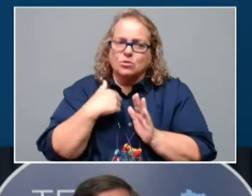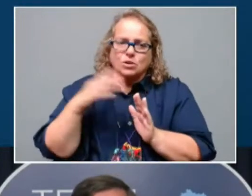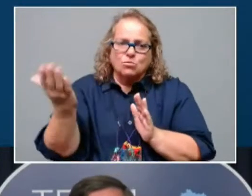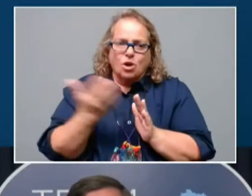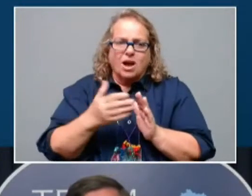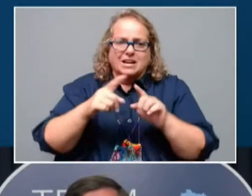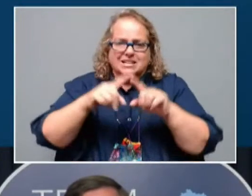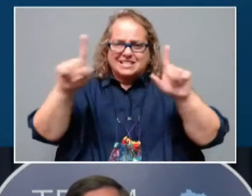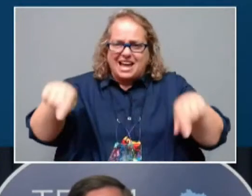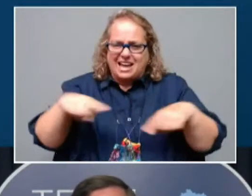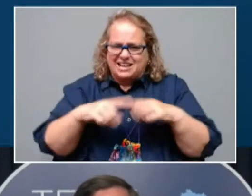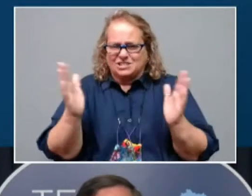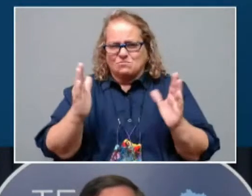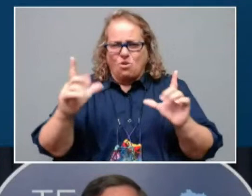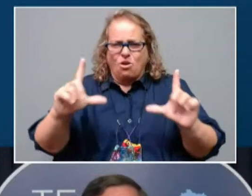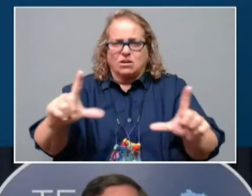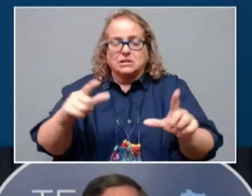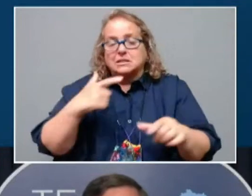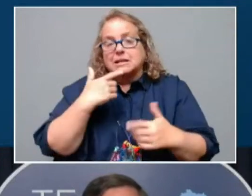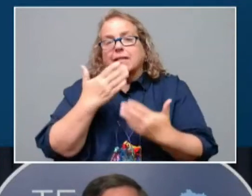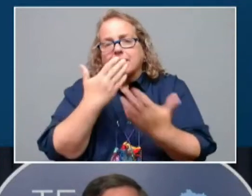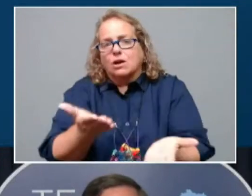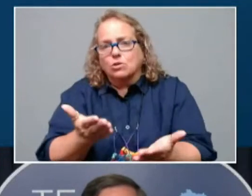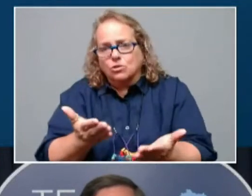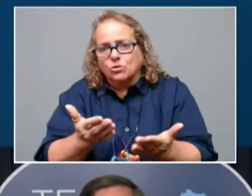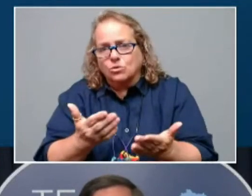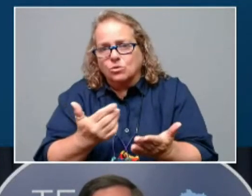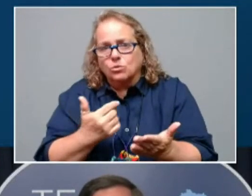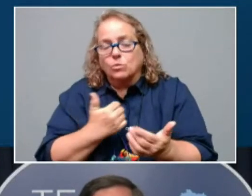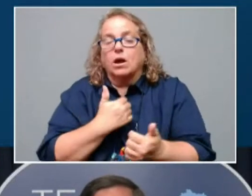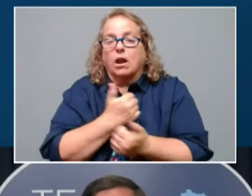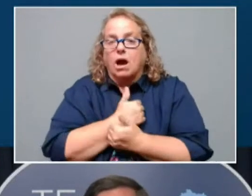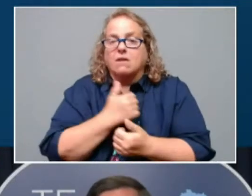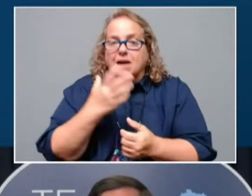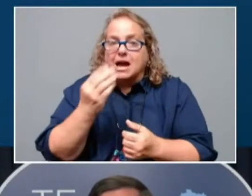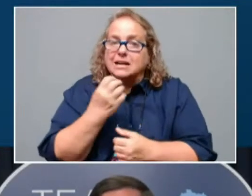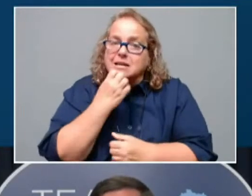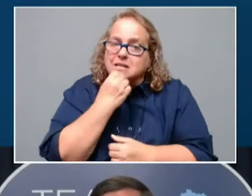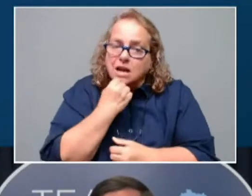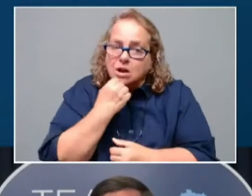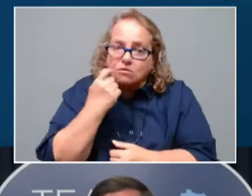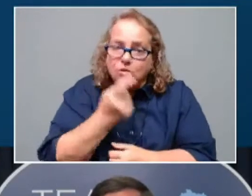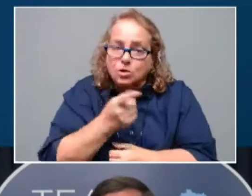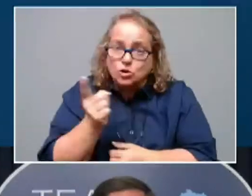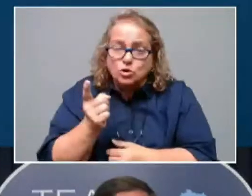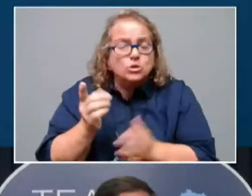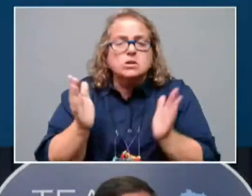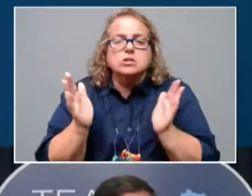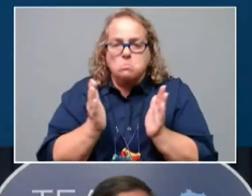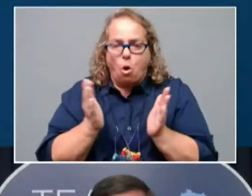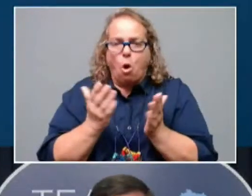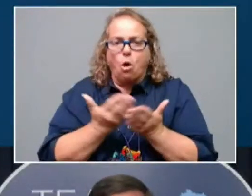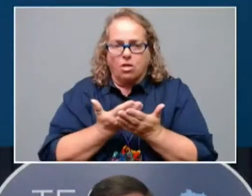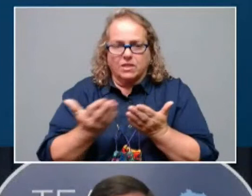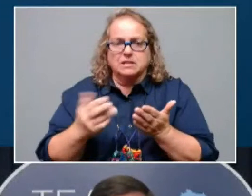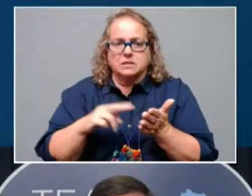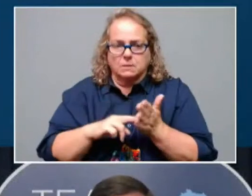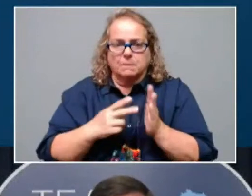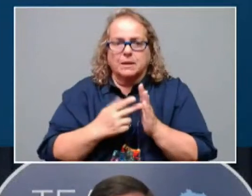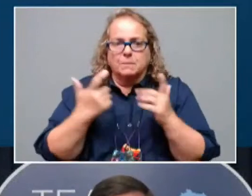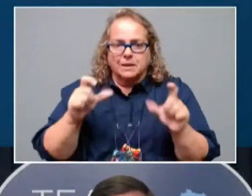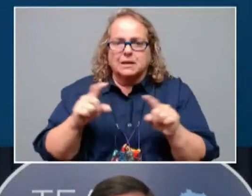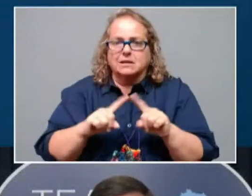small, but just to say we love and we care about you. Folks, small things go a long way. These folks are doing the testing right